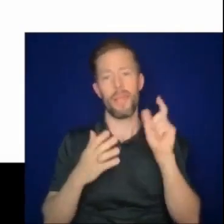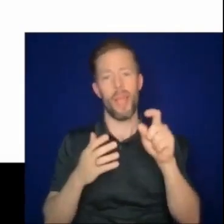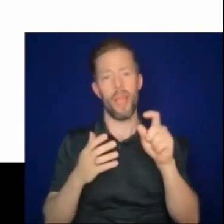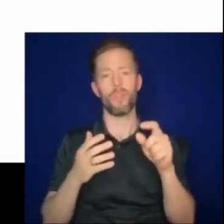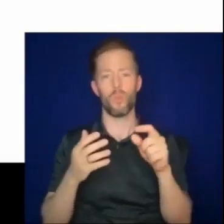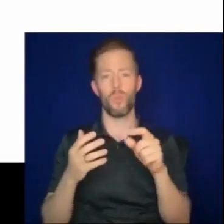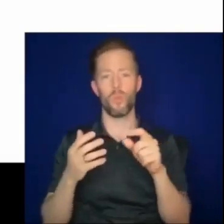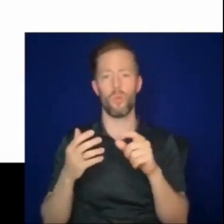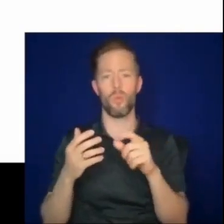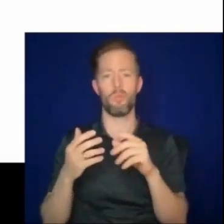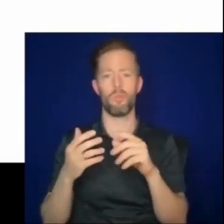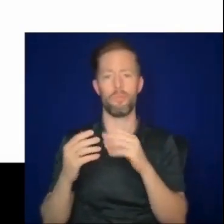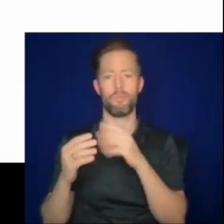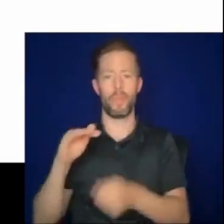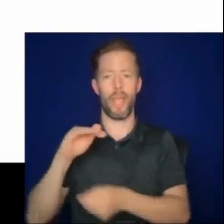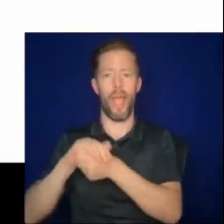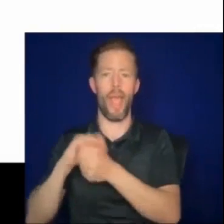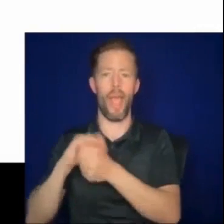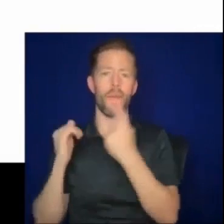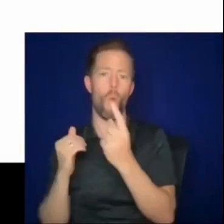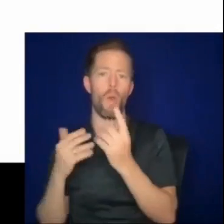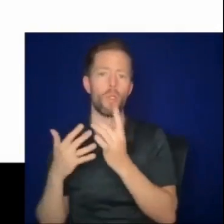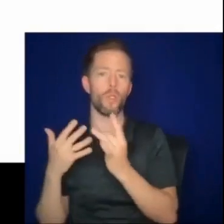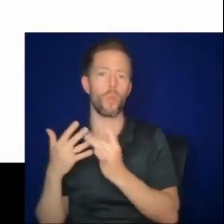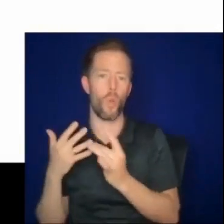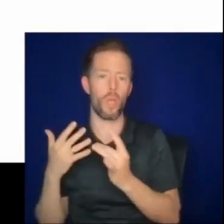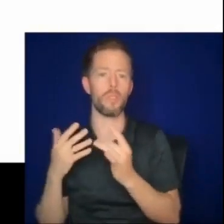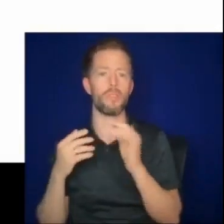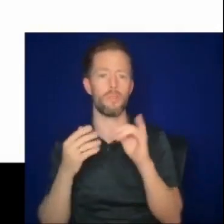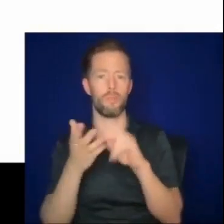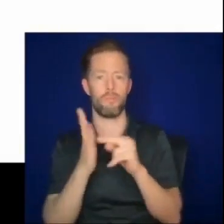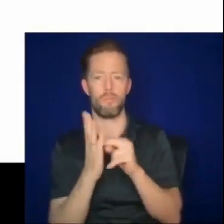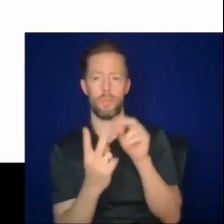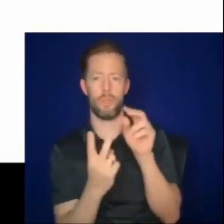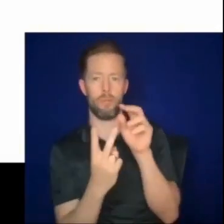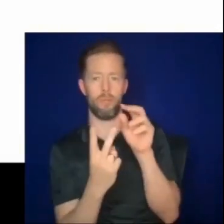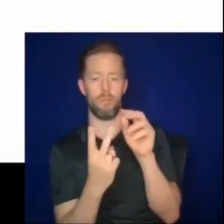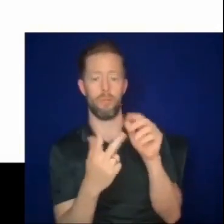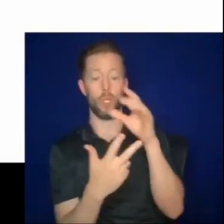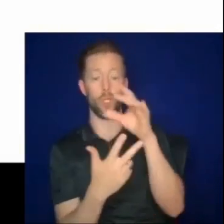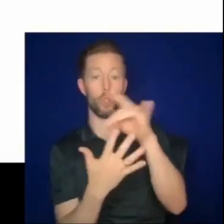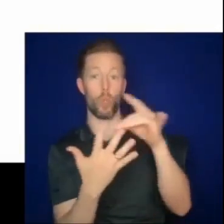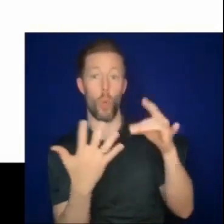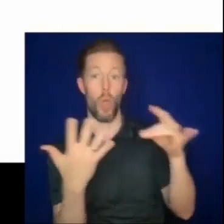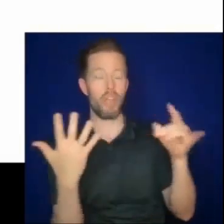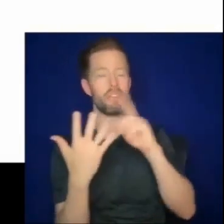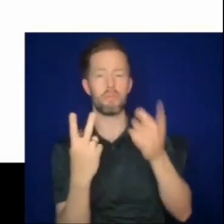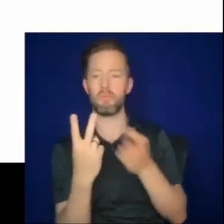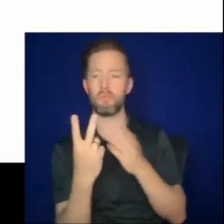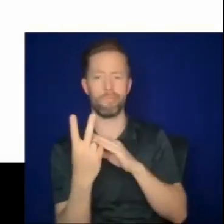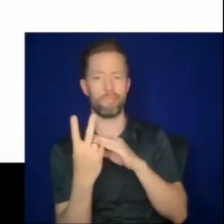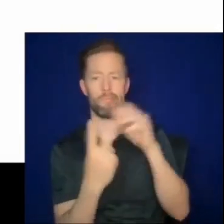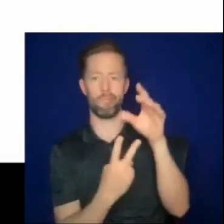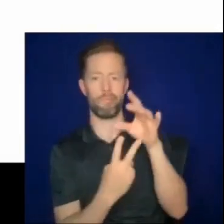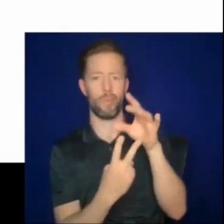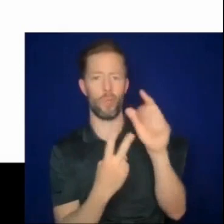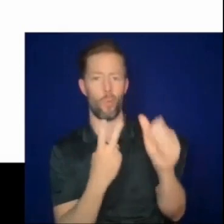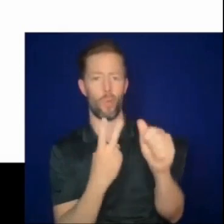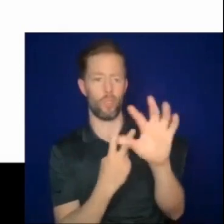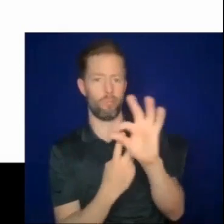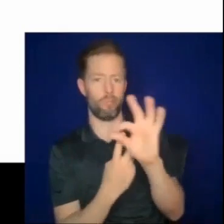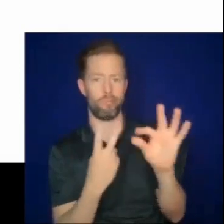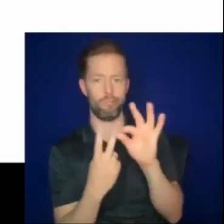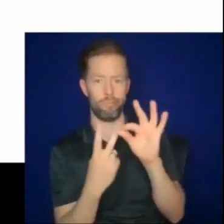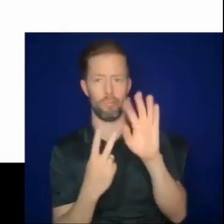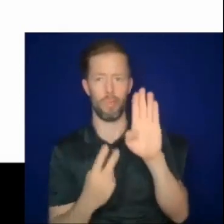respond, you might need to recover one of the choices would be the next part of the prompting hierarchy. This provides them with just a binary choice, making it a little easier